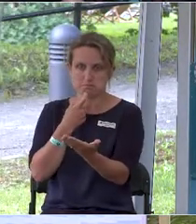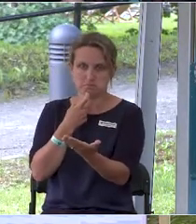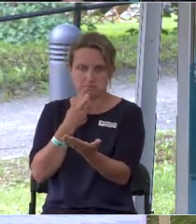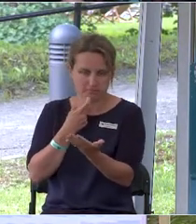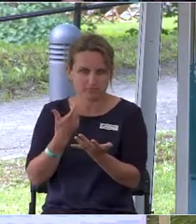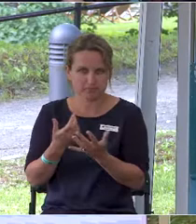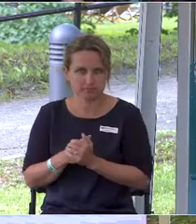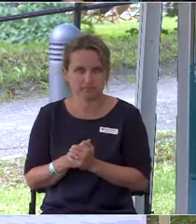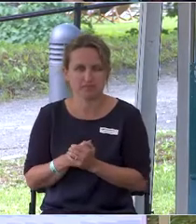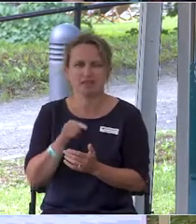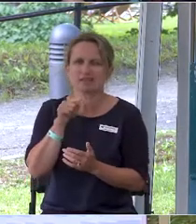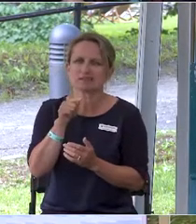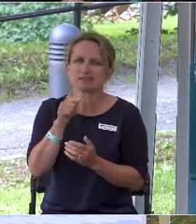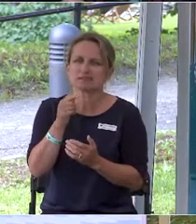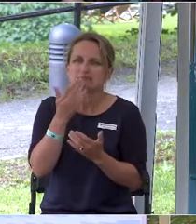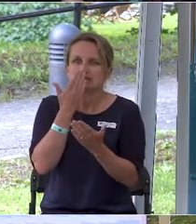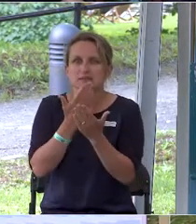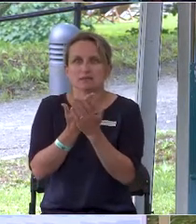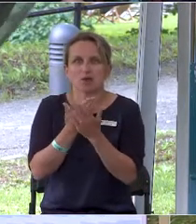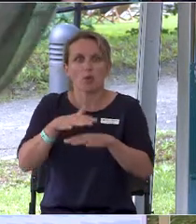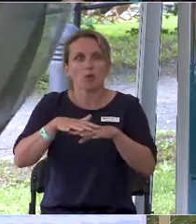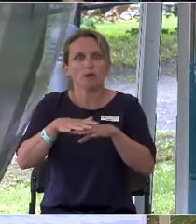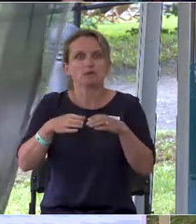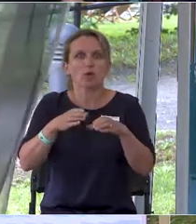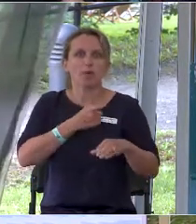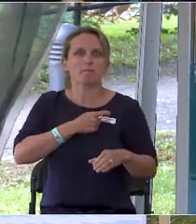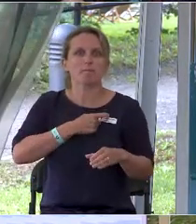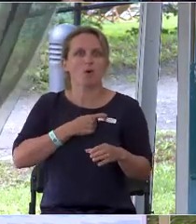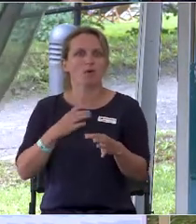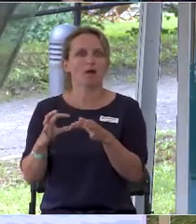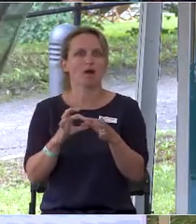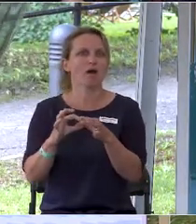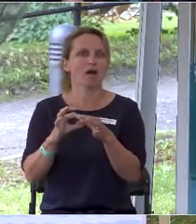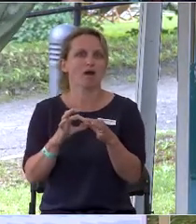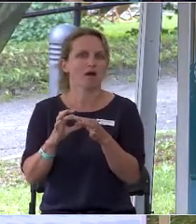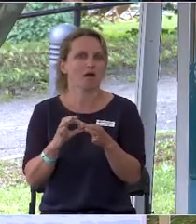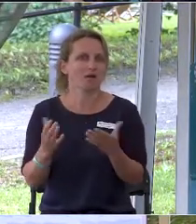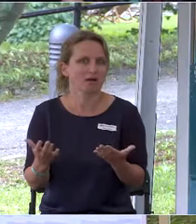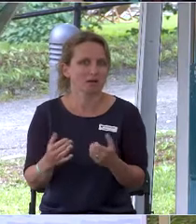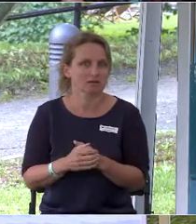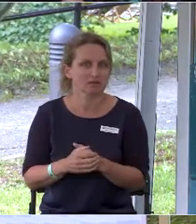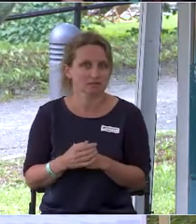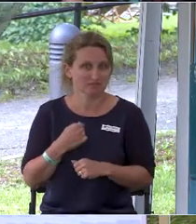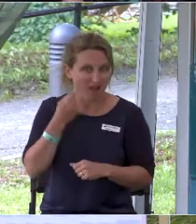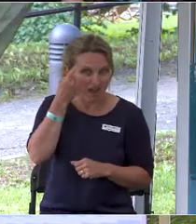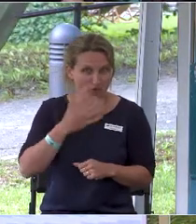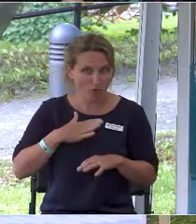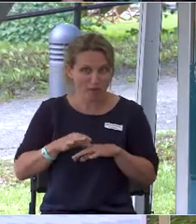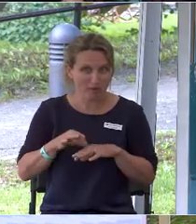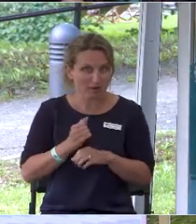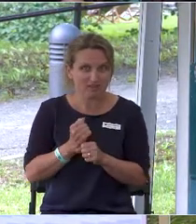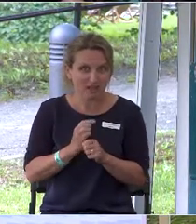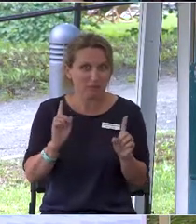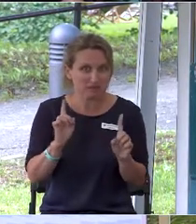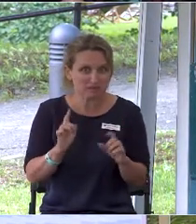something about how you view the morality in the society that you're in. So, how do you think my wife reacted that morning when